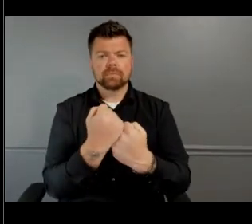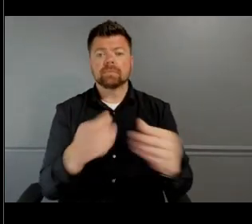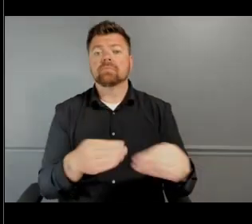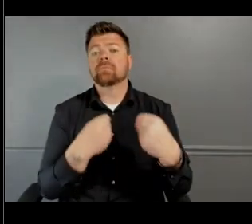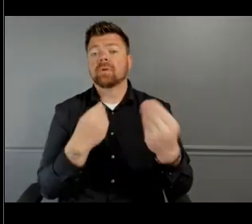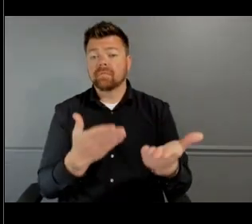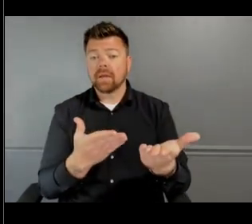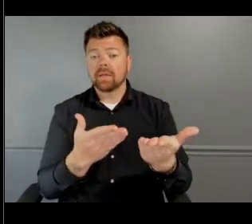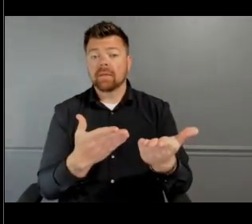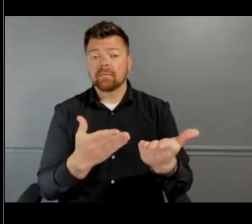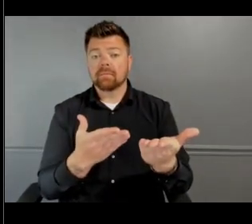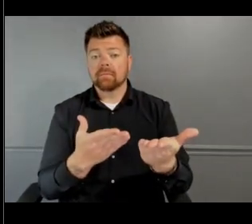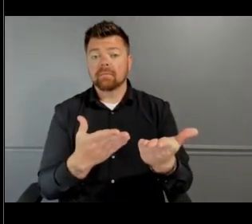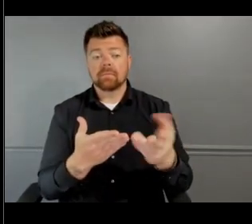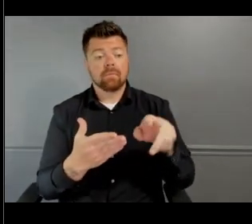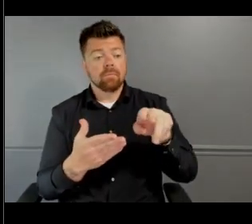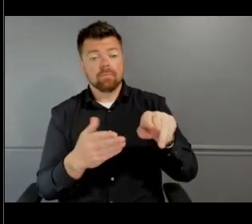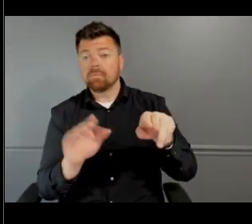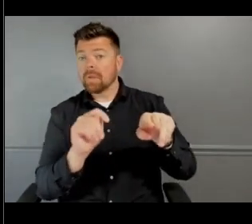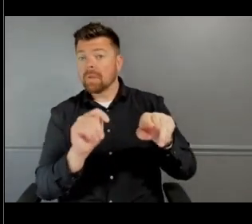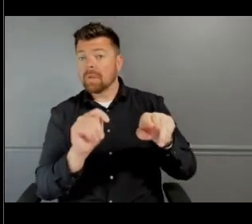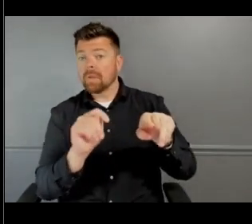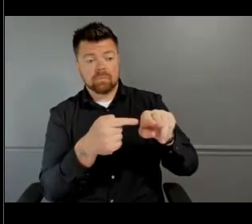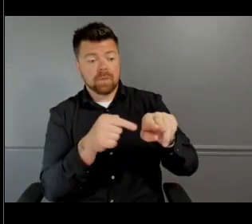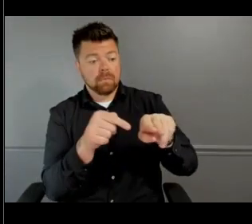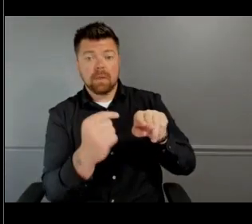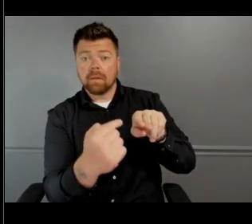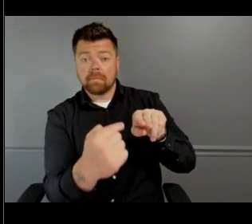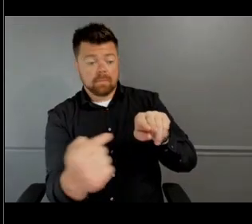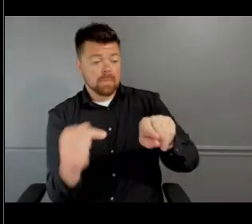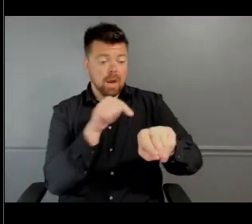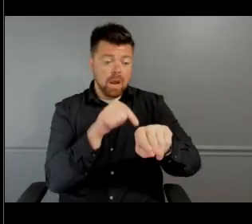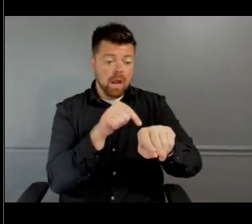be provided behind and beside toilets.